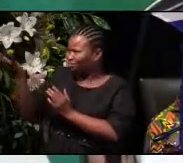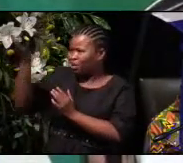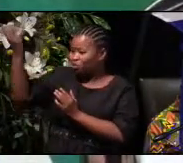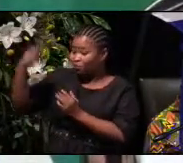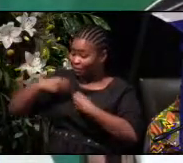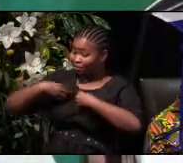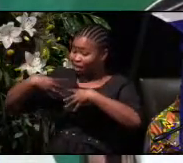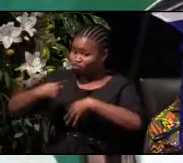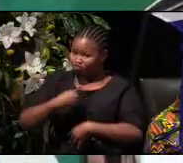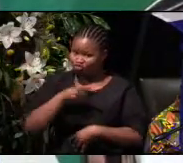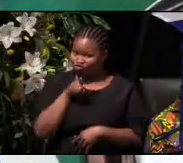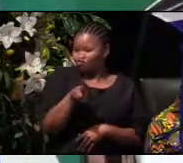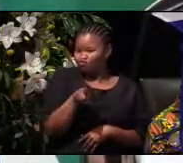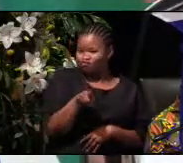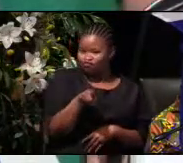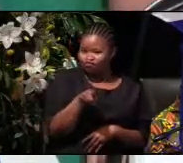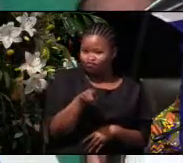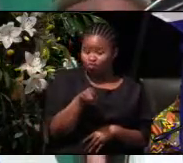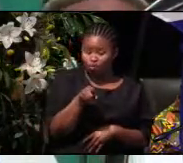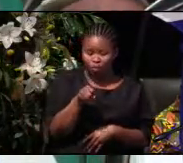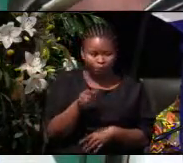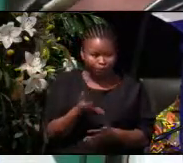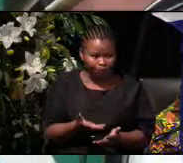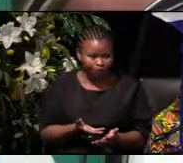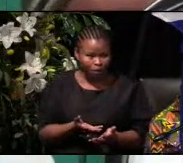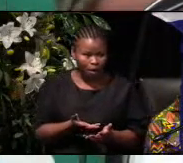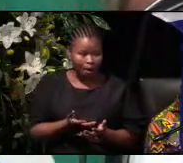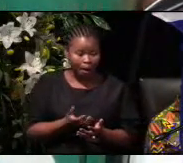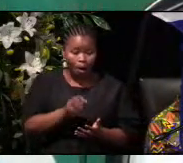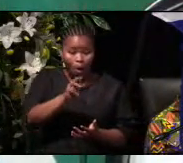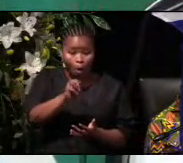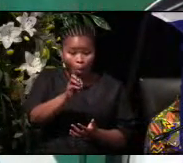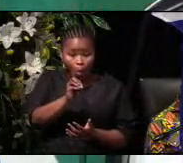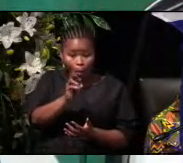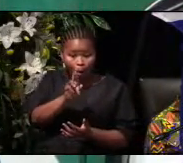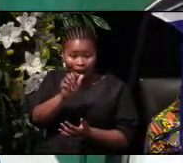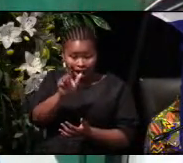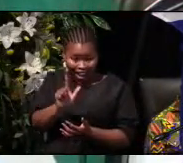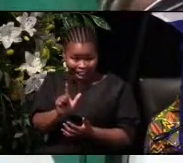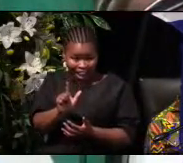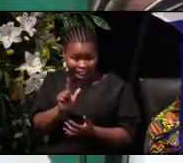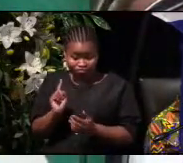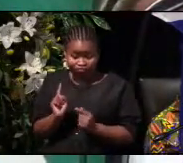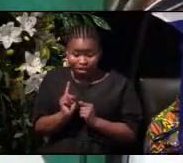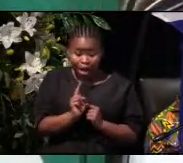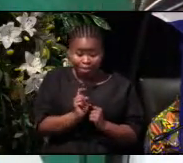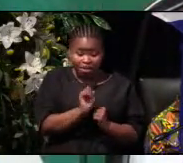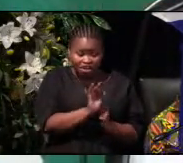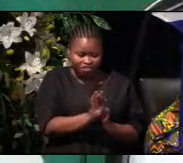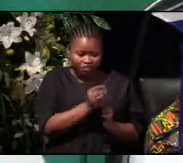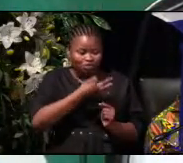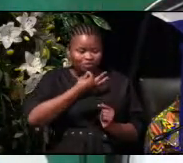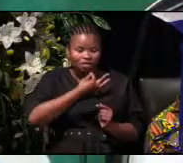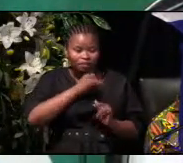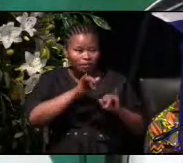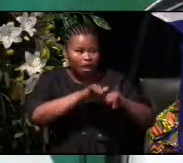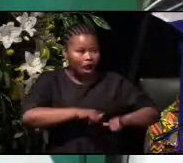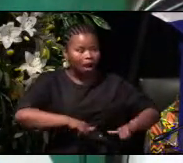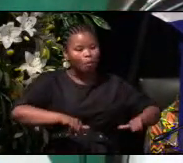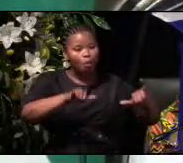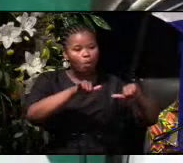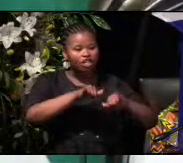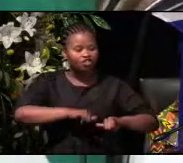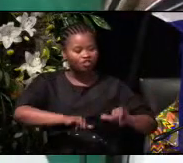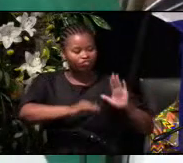you because moral Labs is come when you say I'm waiting for